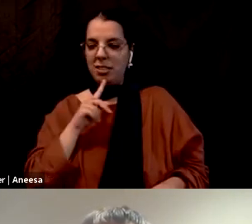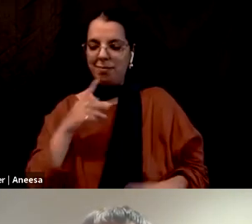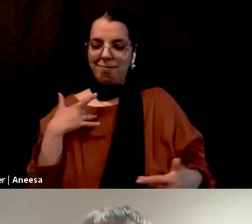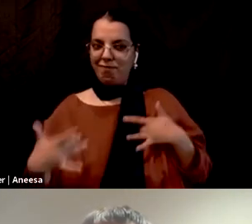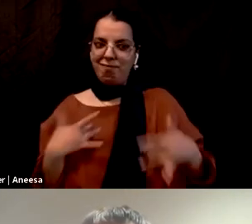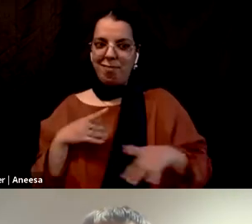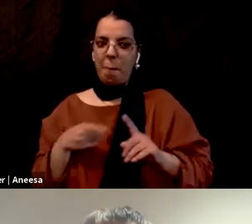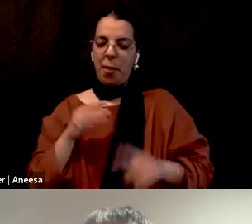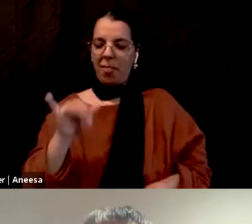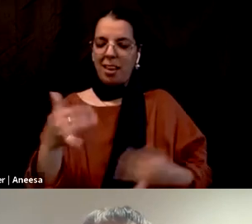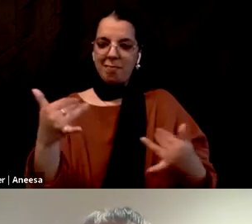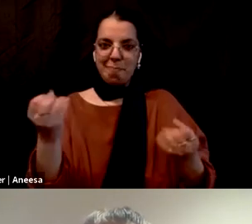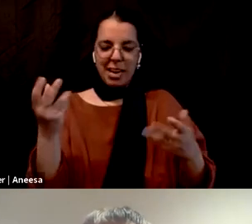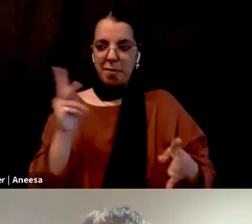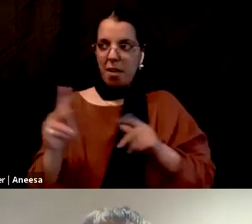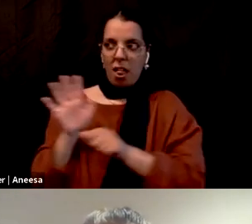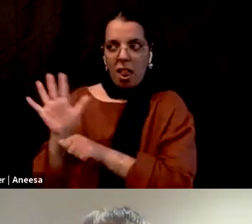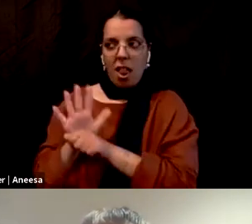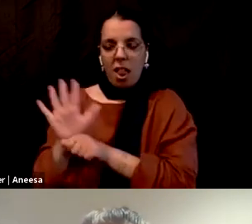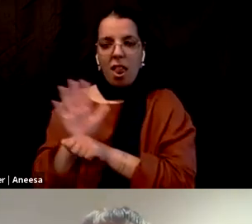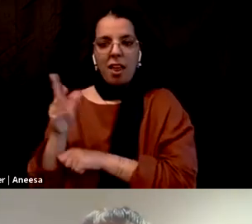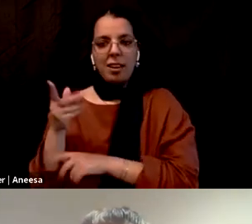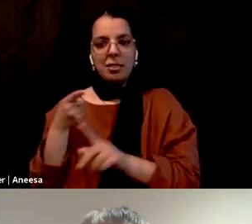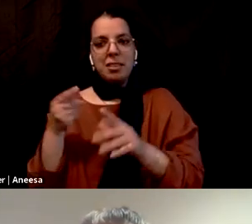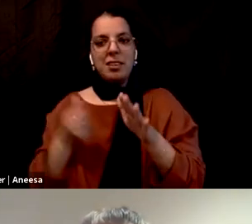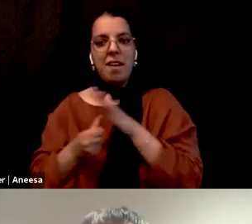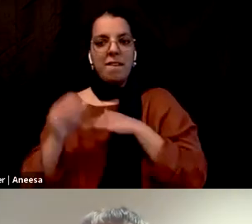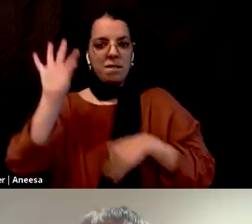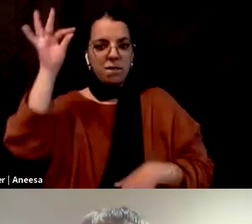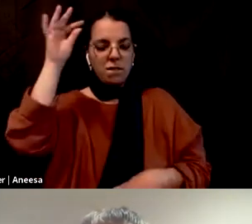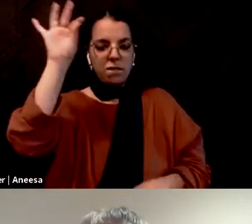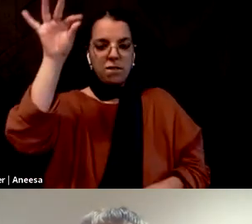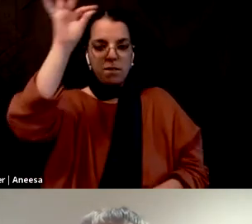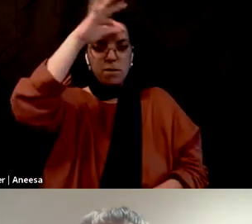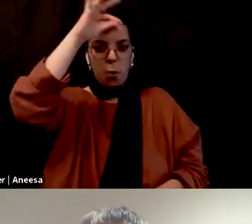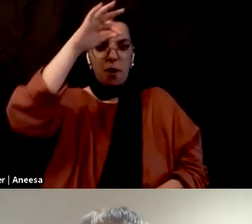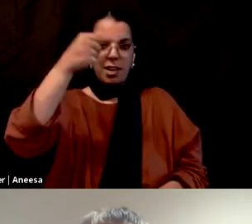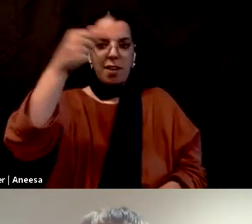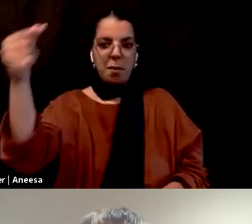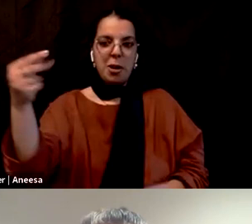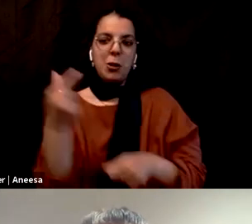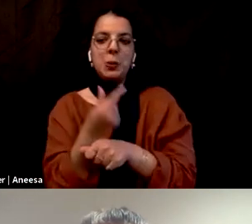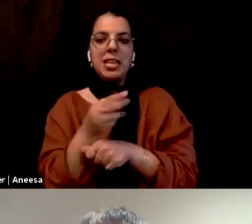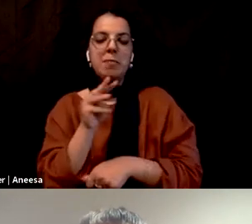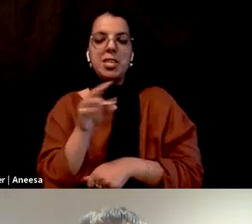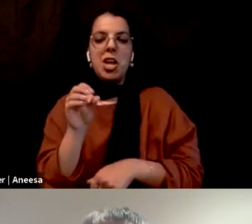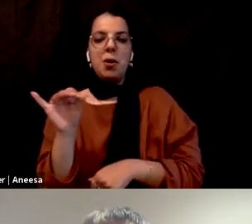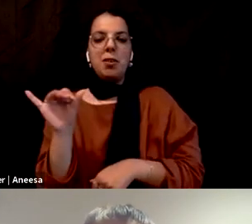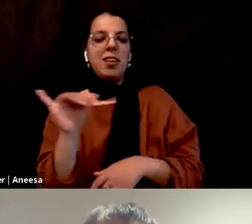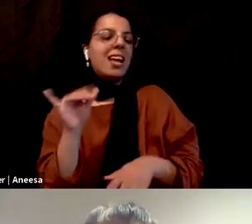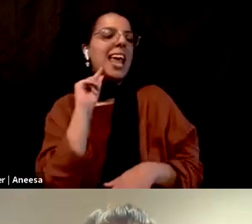citizens about them right now, especially under the leadership of the Ford government, who seem to use them like